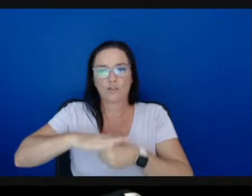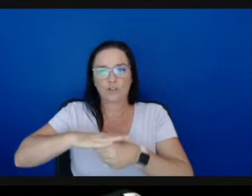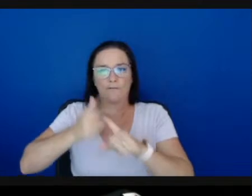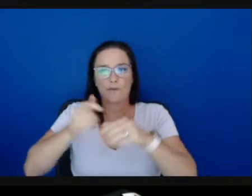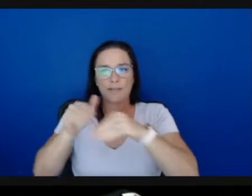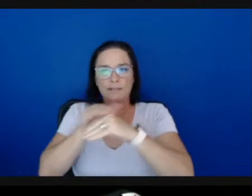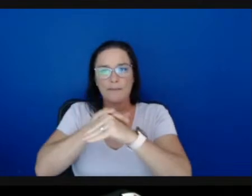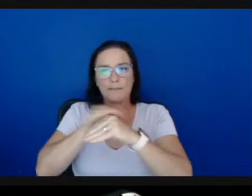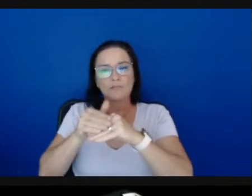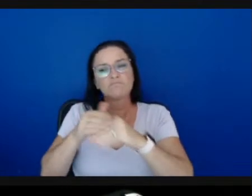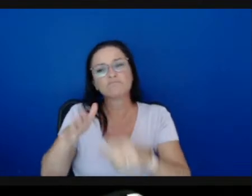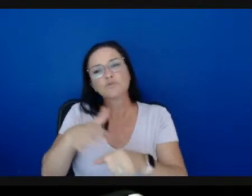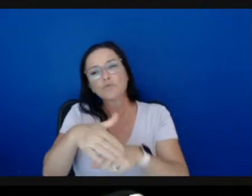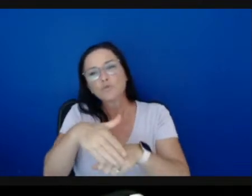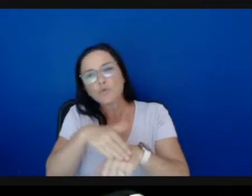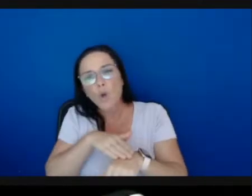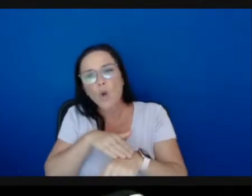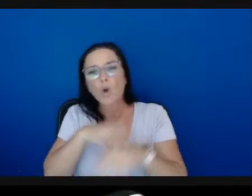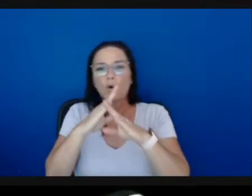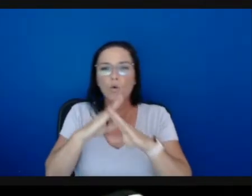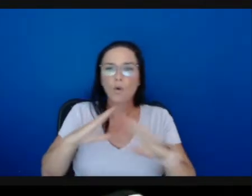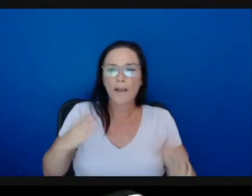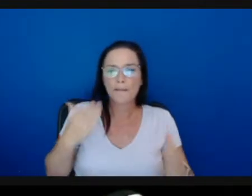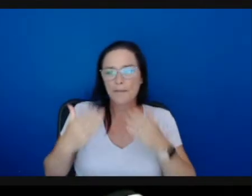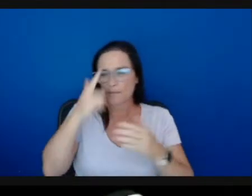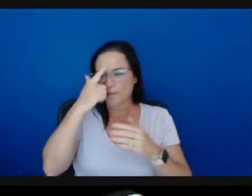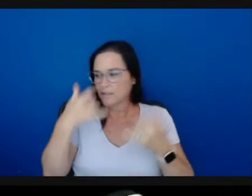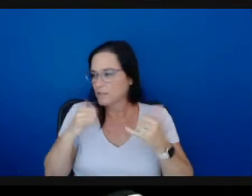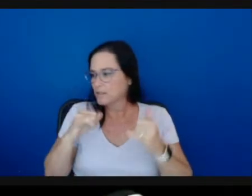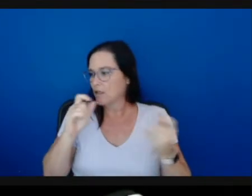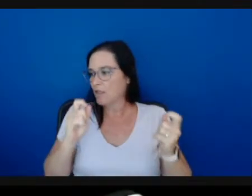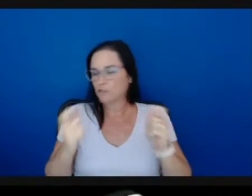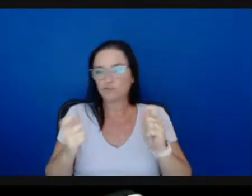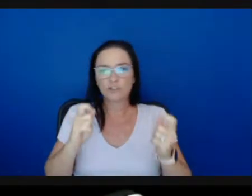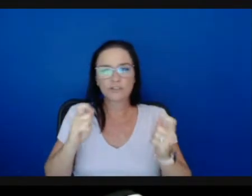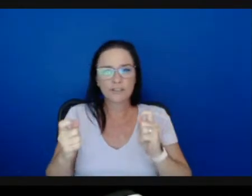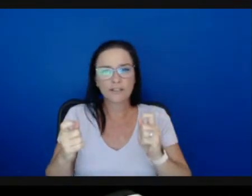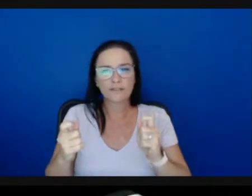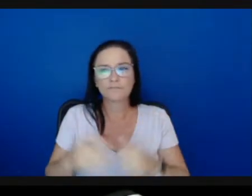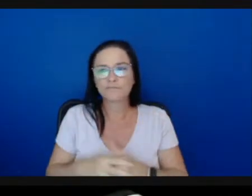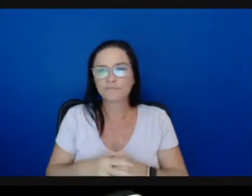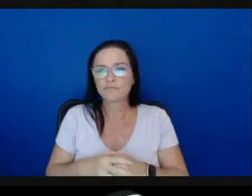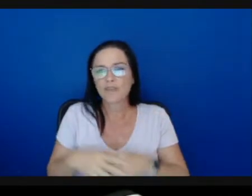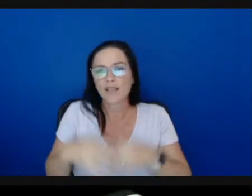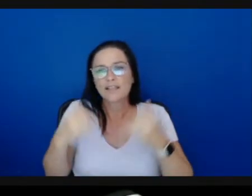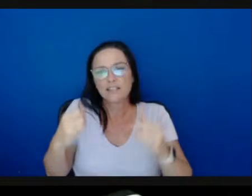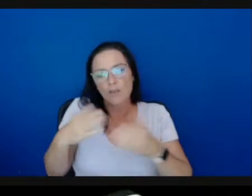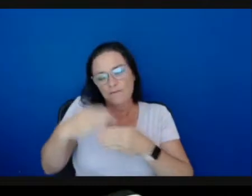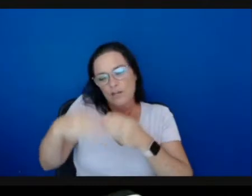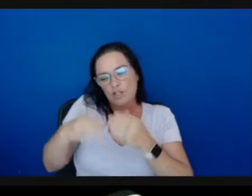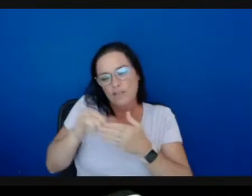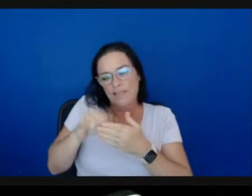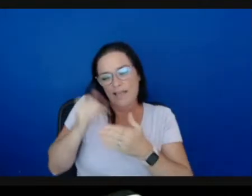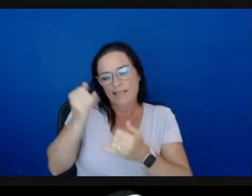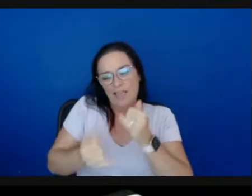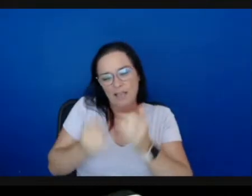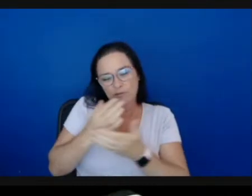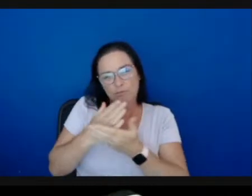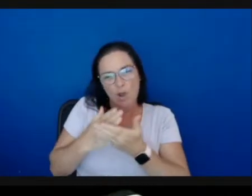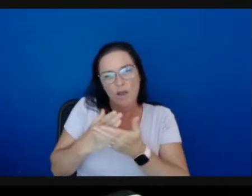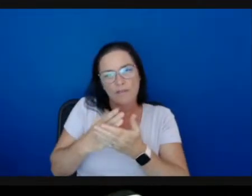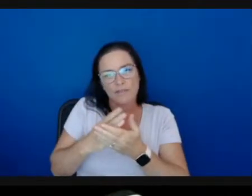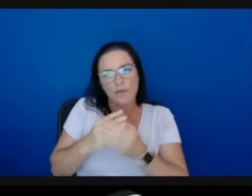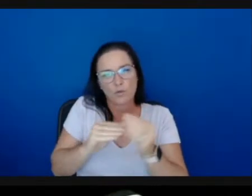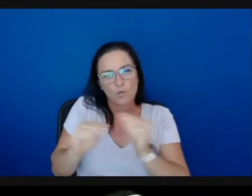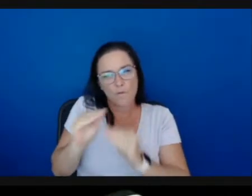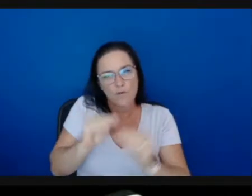slow, pretty quiet, perhaps because it's still adjusting. It's basically still wrapping up that last sequence. It hasn't all locked into place. Everything hasn't